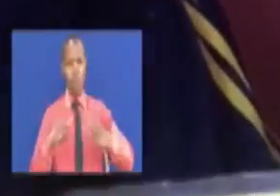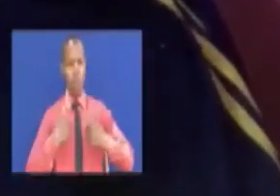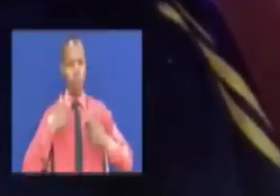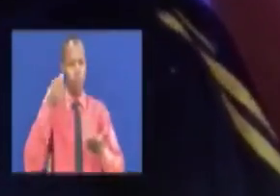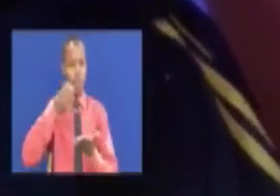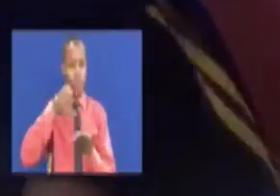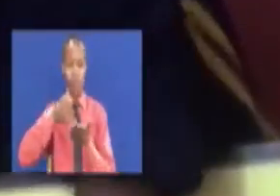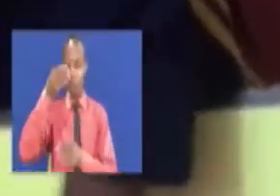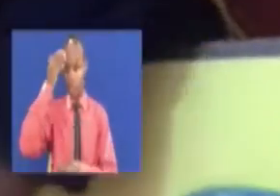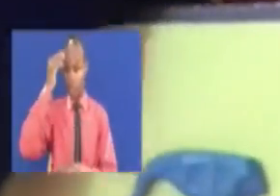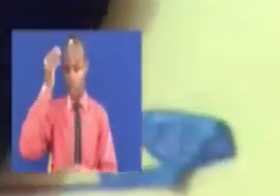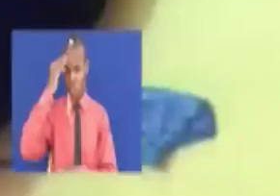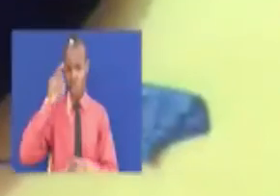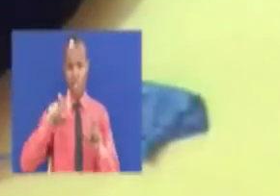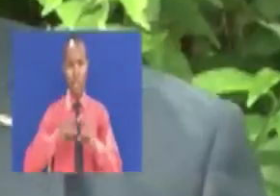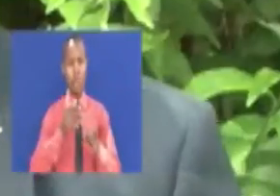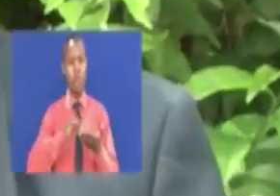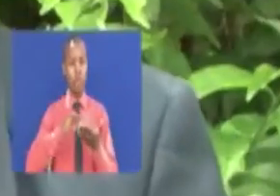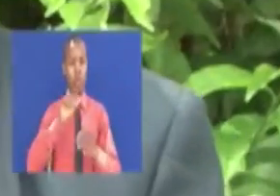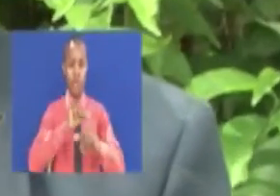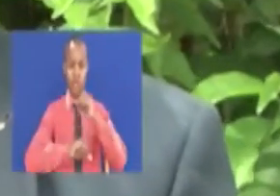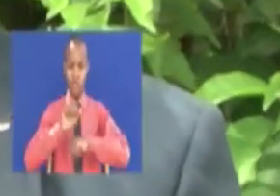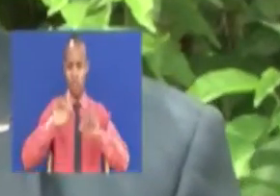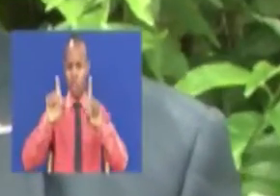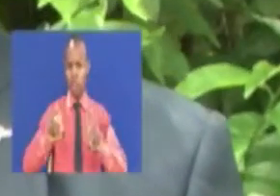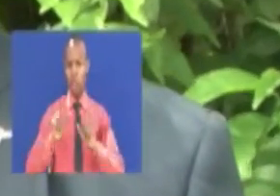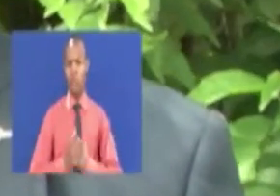education, where integration needs to be done. In terms of